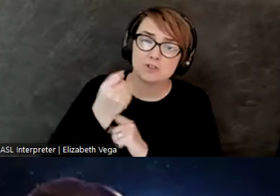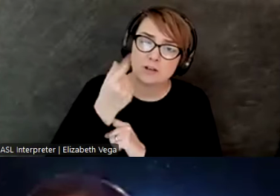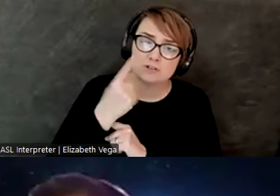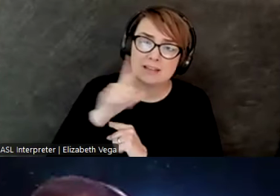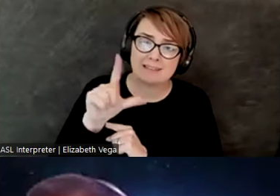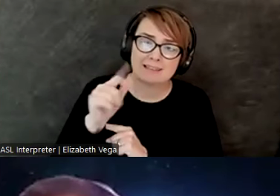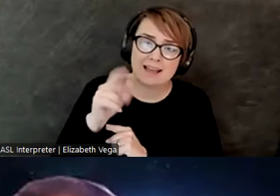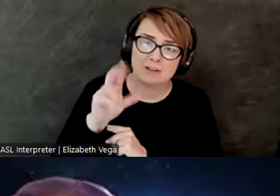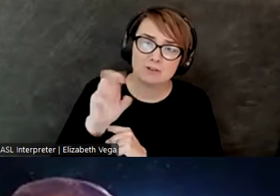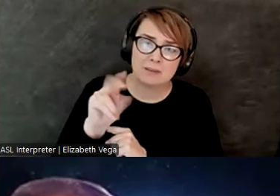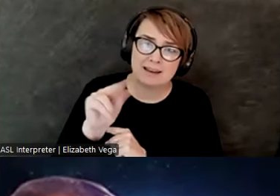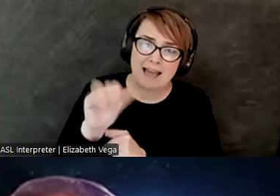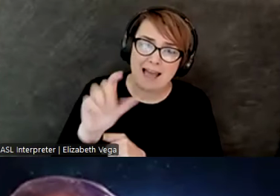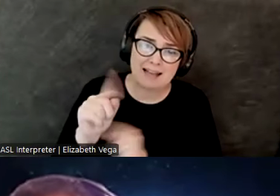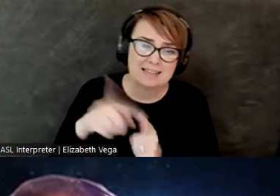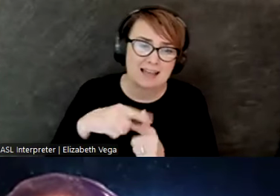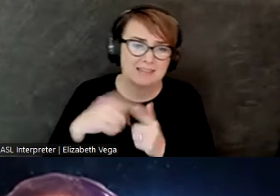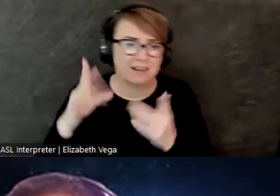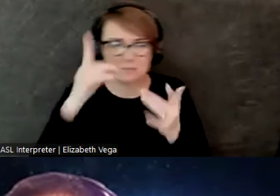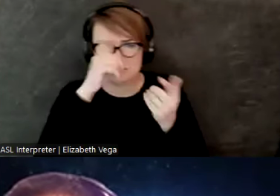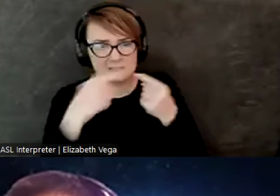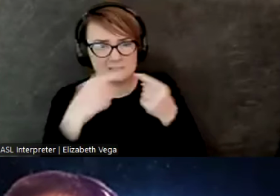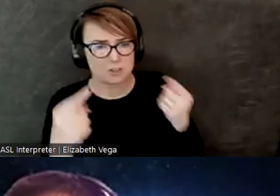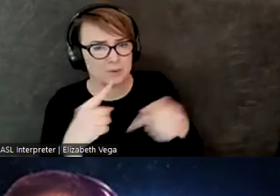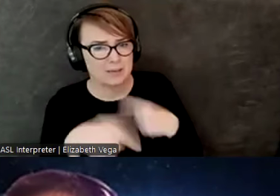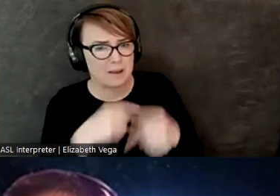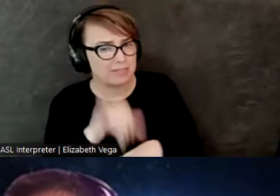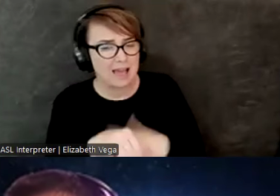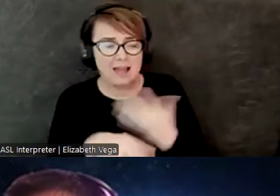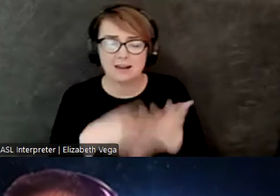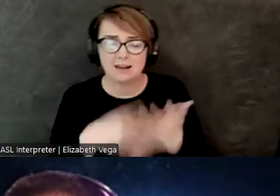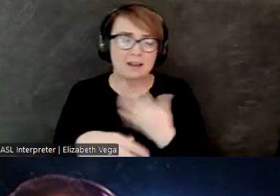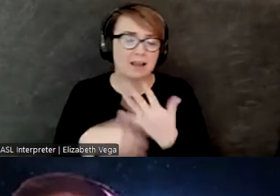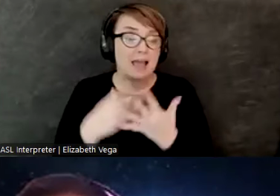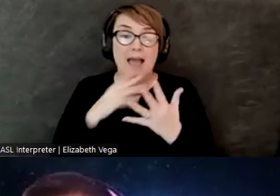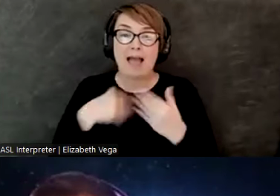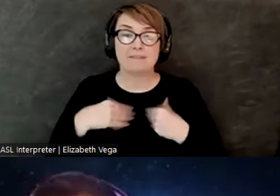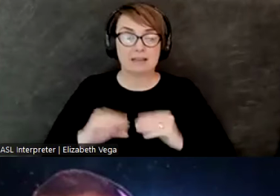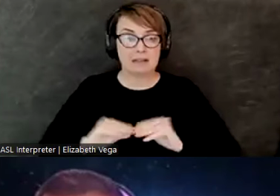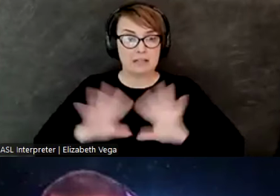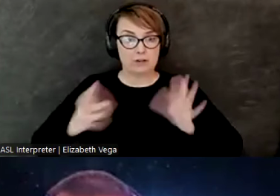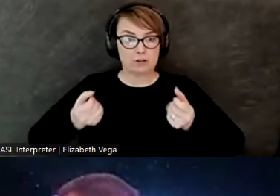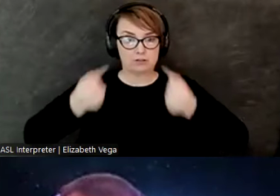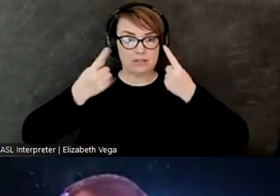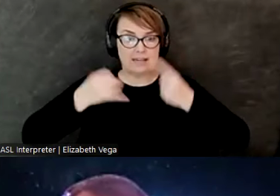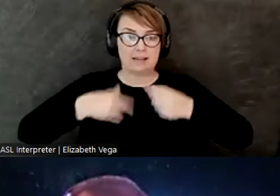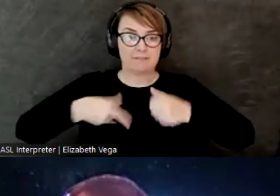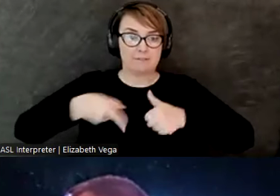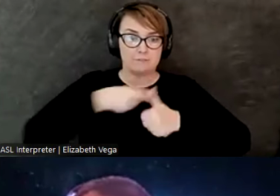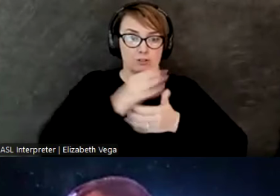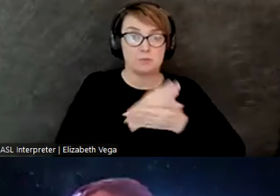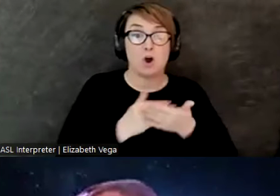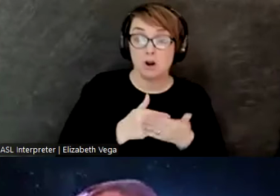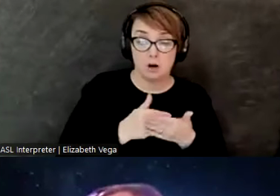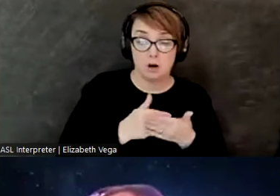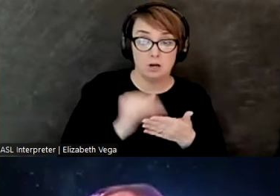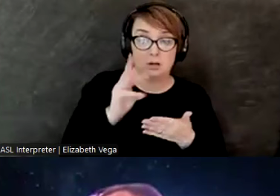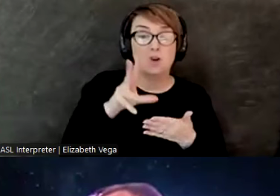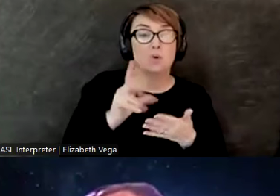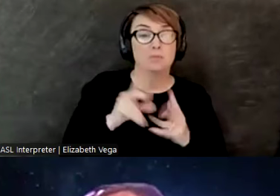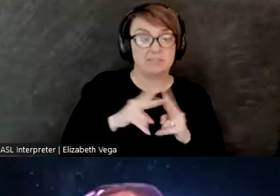there can be, disagreements over that. So just having clarity on that first piece would be really,